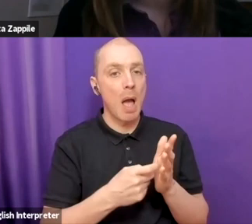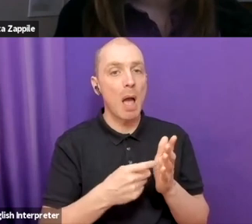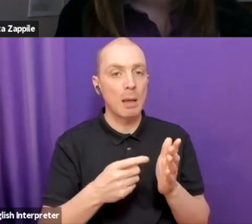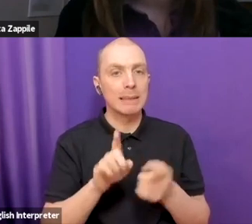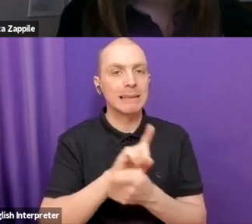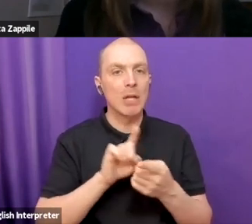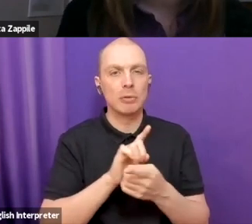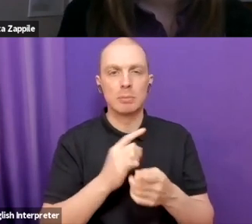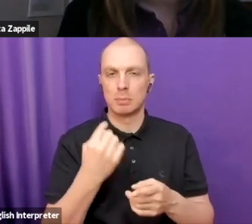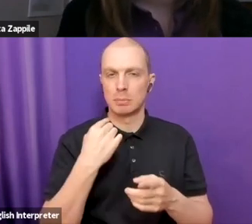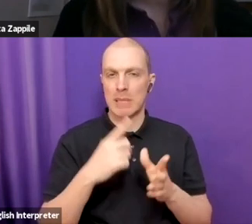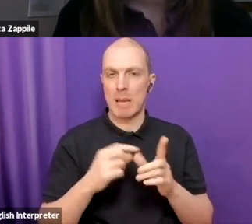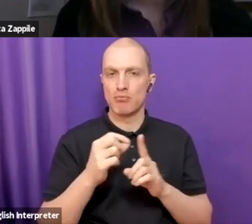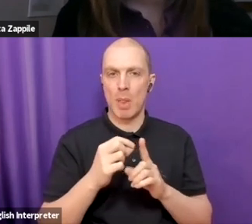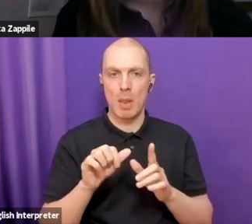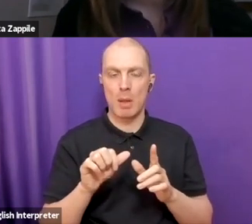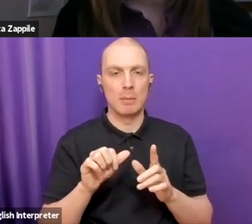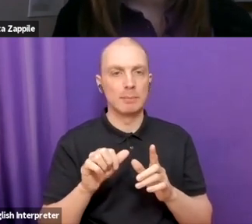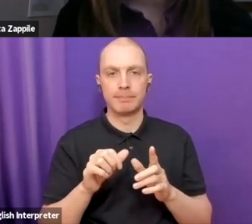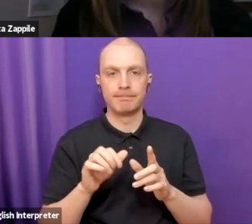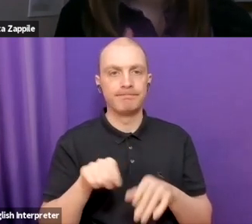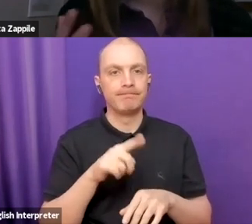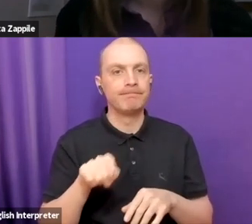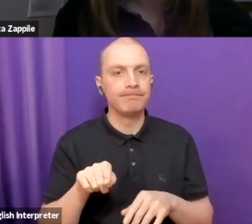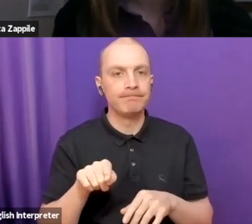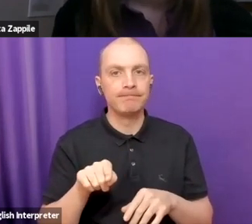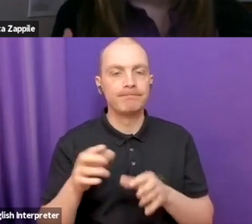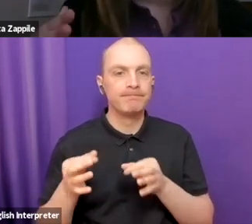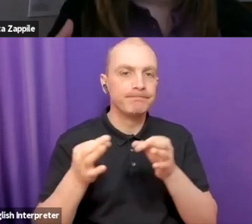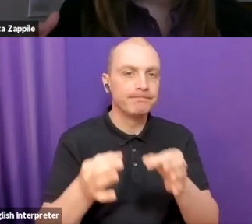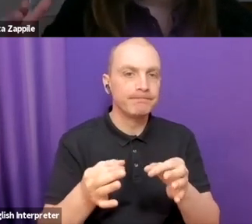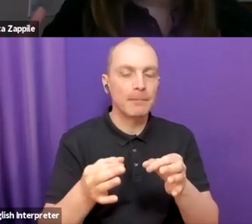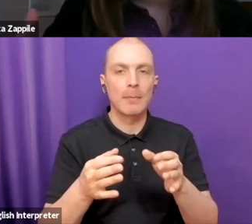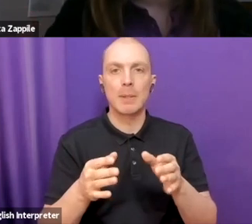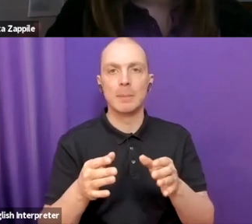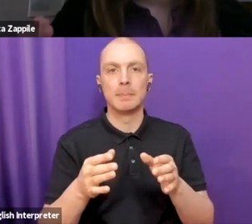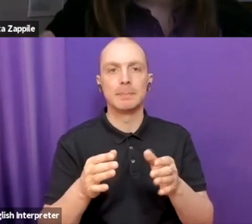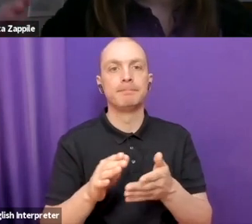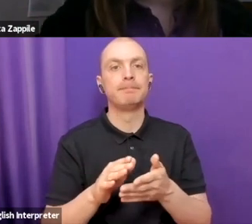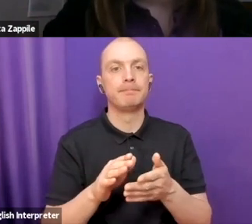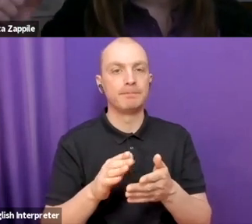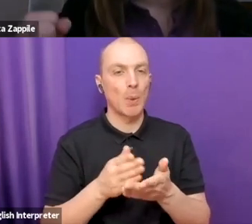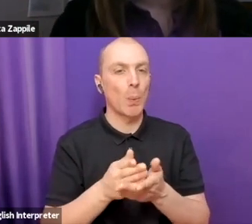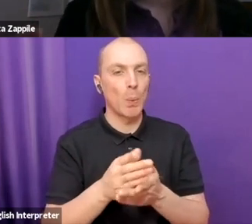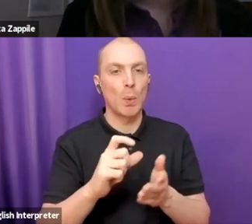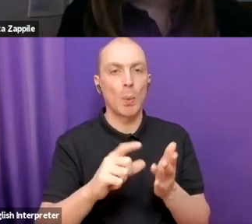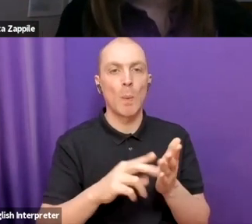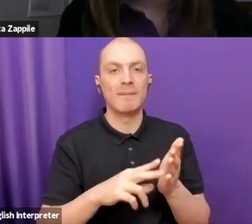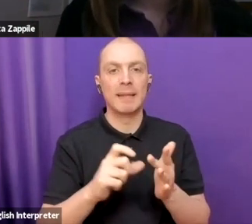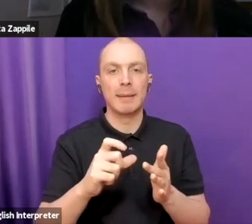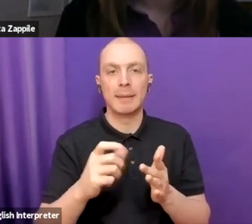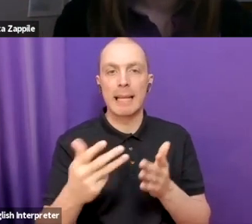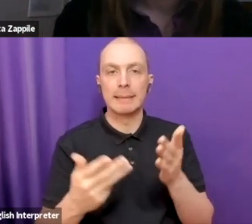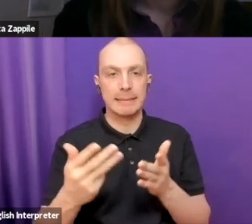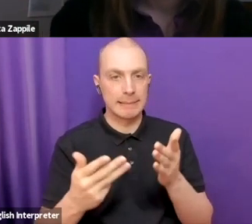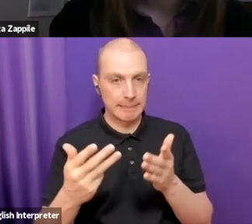last April due to COVID-19 pandemic, and so there is a bit of